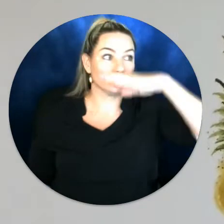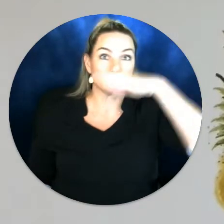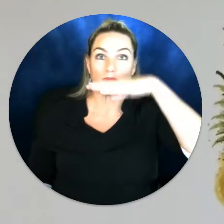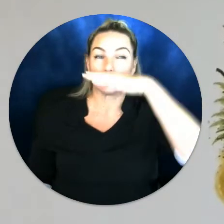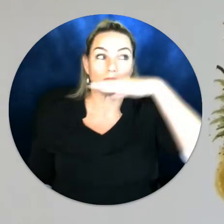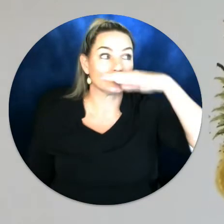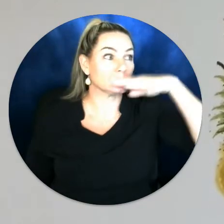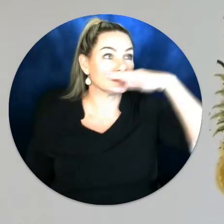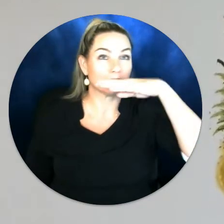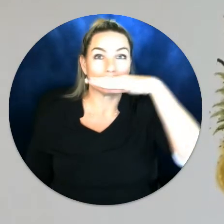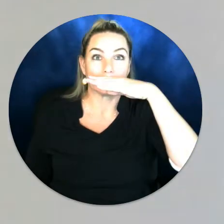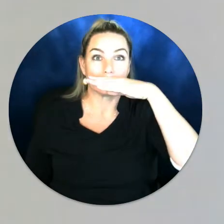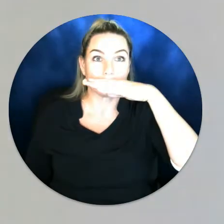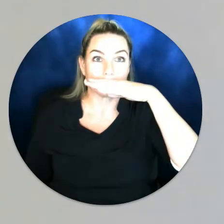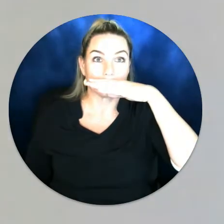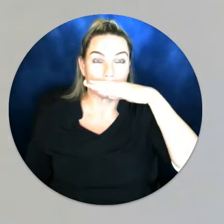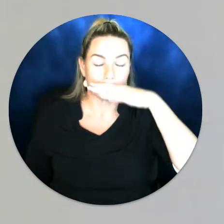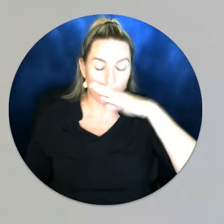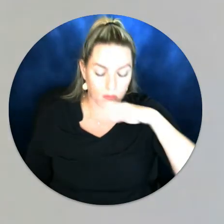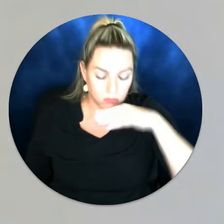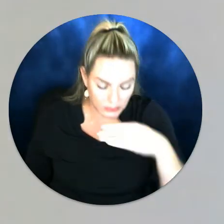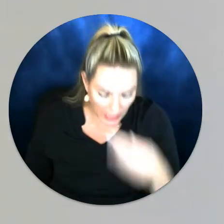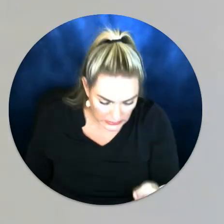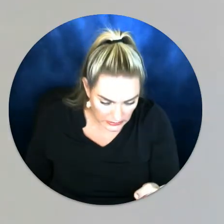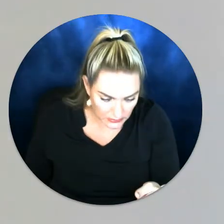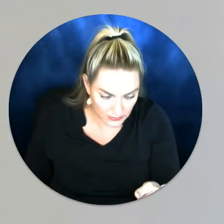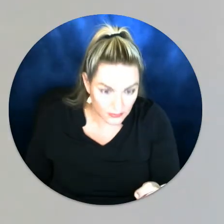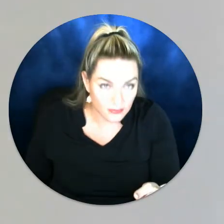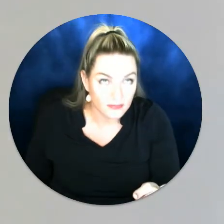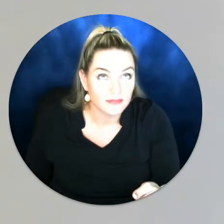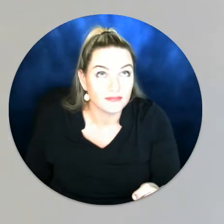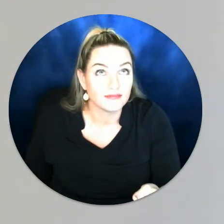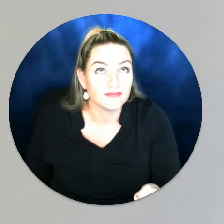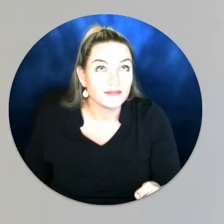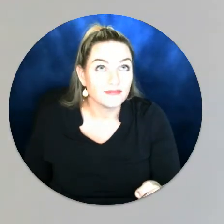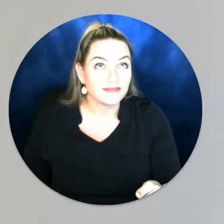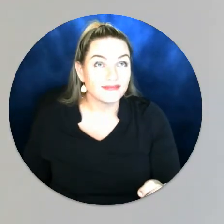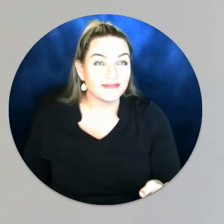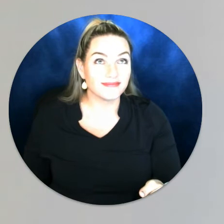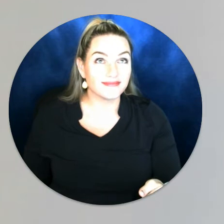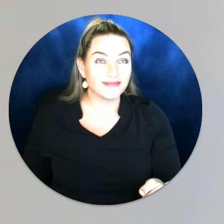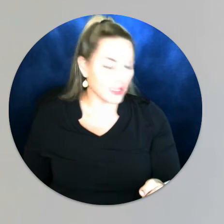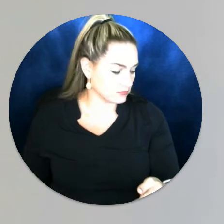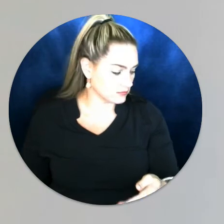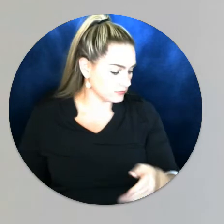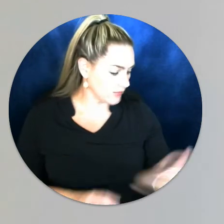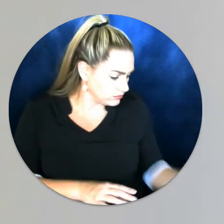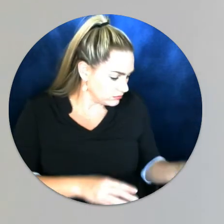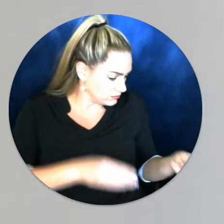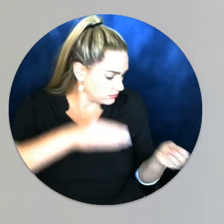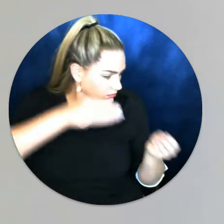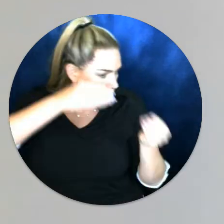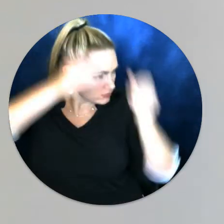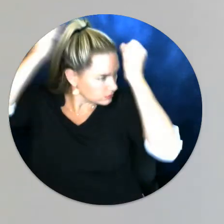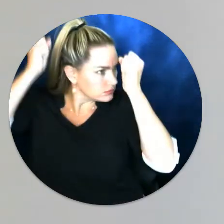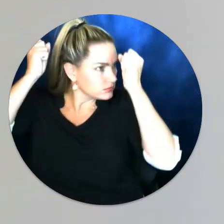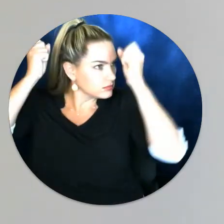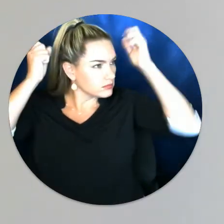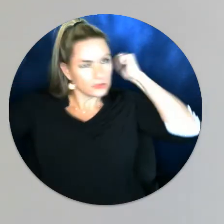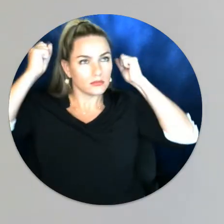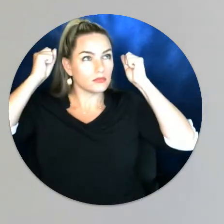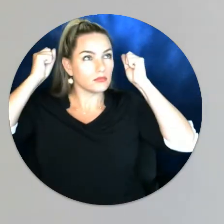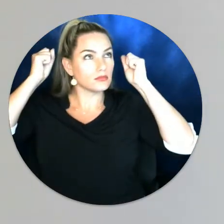his jaws. He dropped it politely, then eagerly said, as the witch pulled the hat firmly